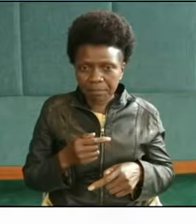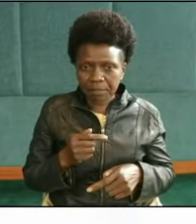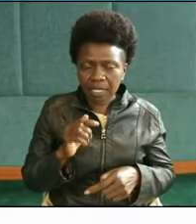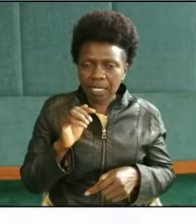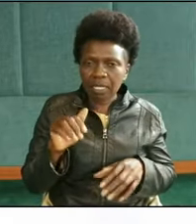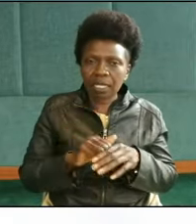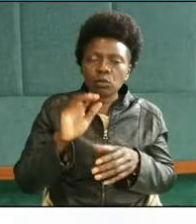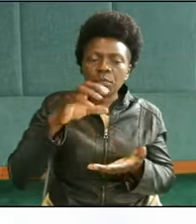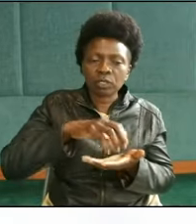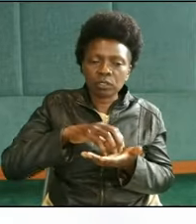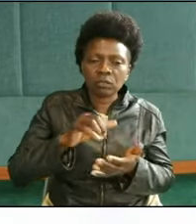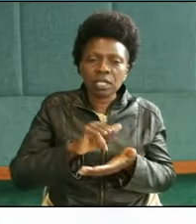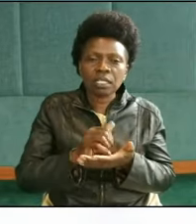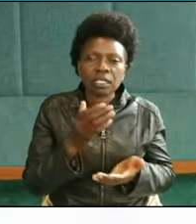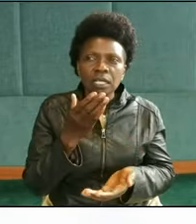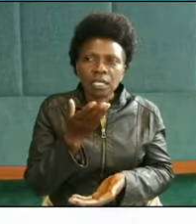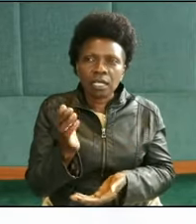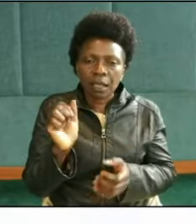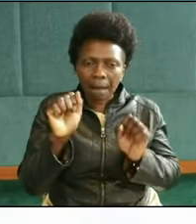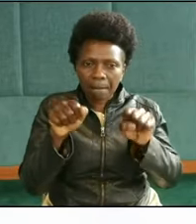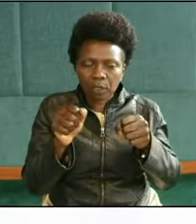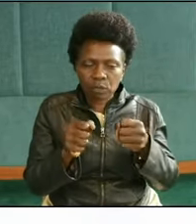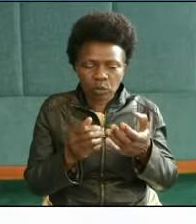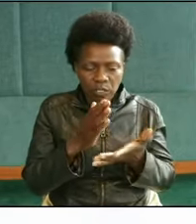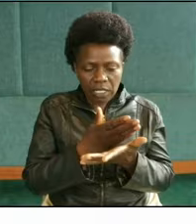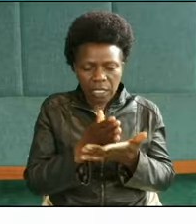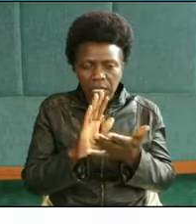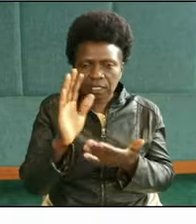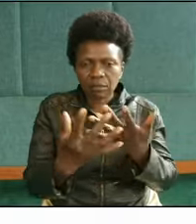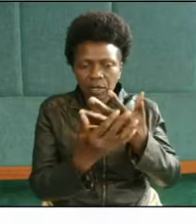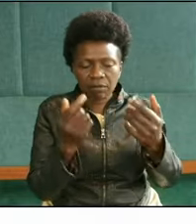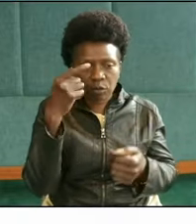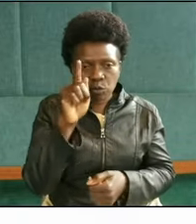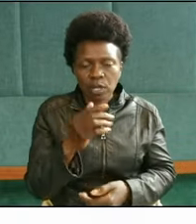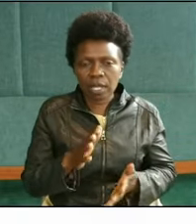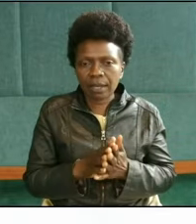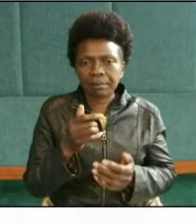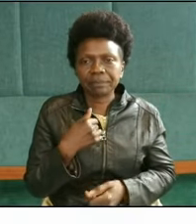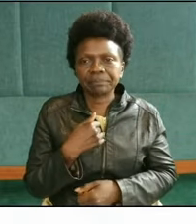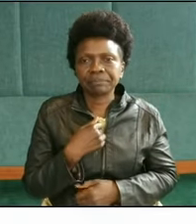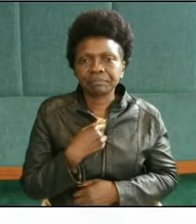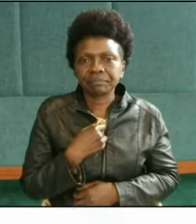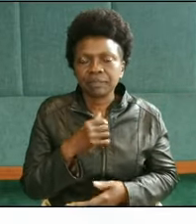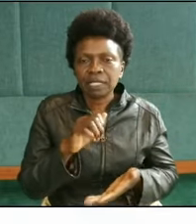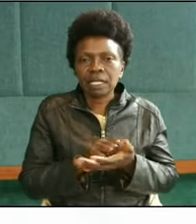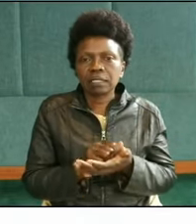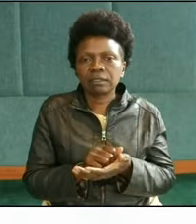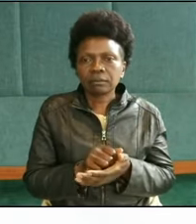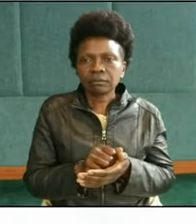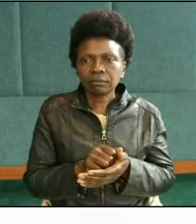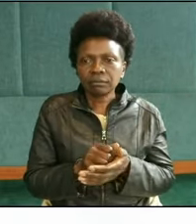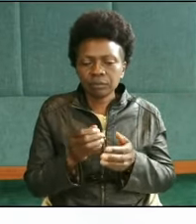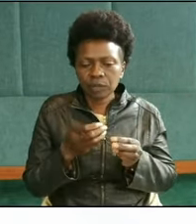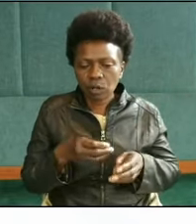position that he can shed his blood for you and for me, that a way